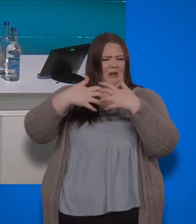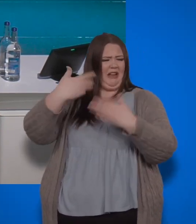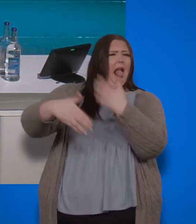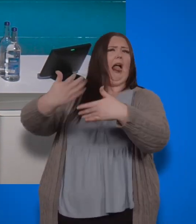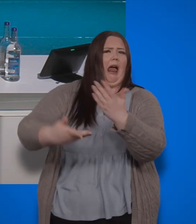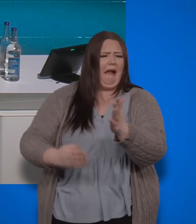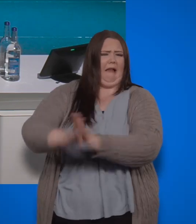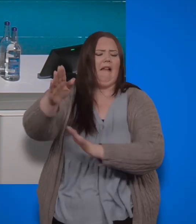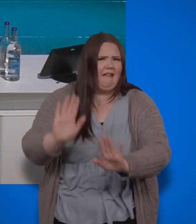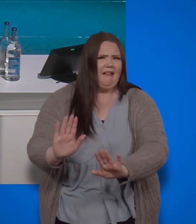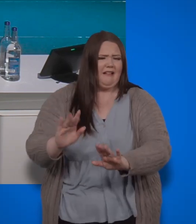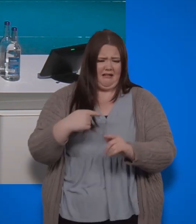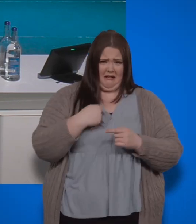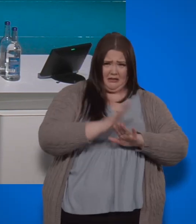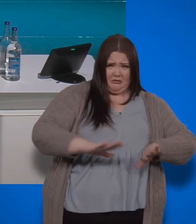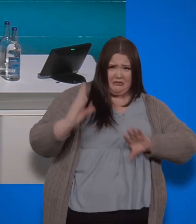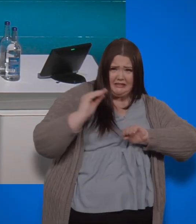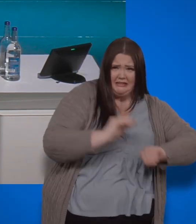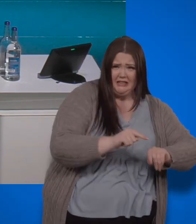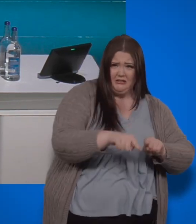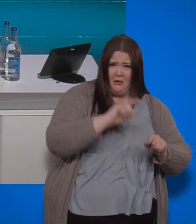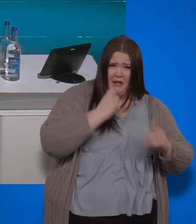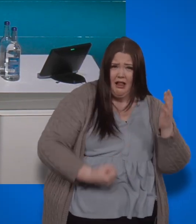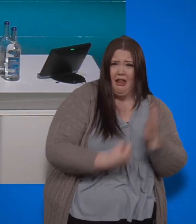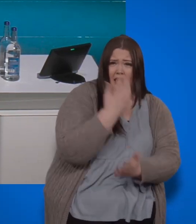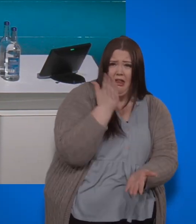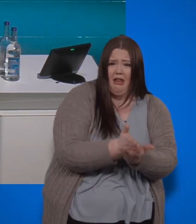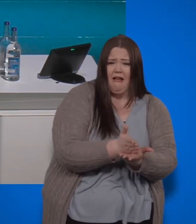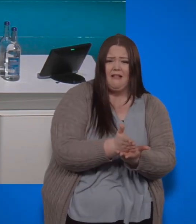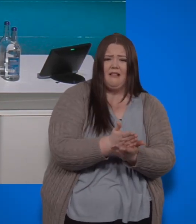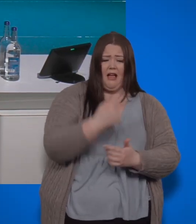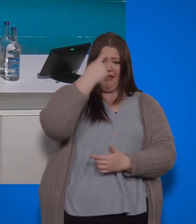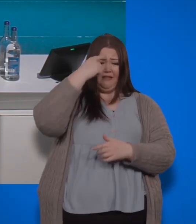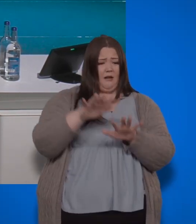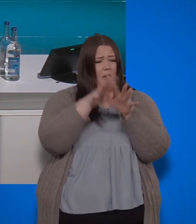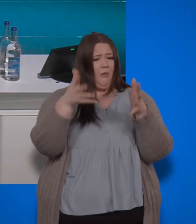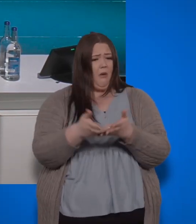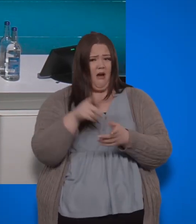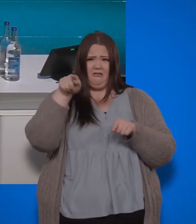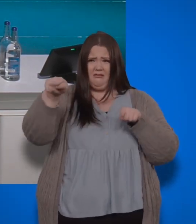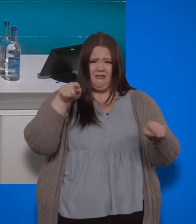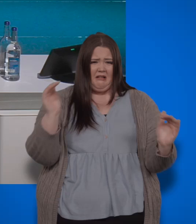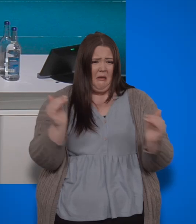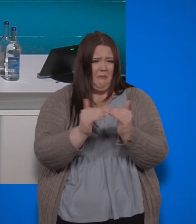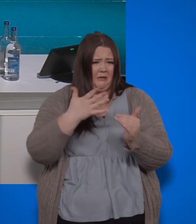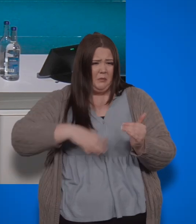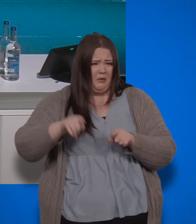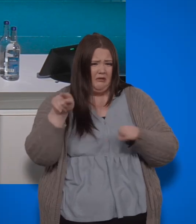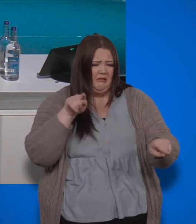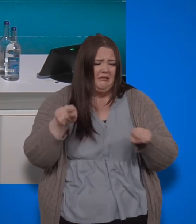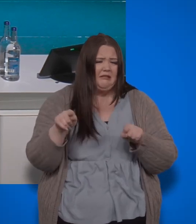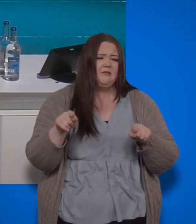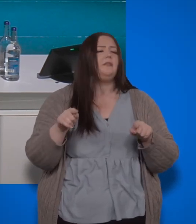be the ultimate direction for our children to live in this world. Is this a world we would want our children to